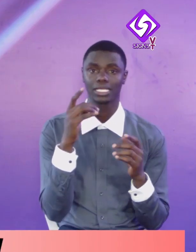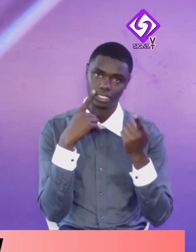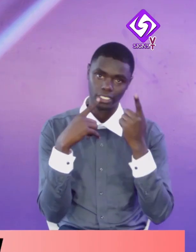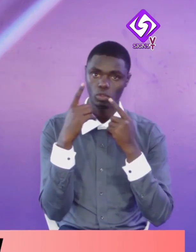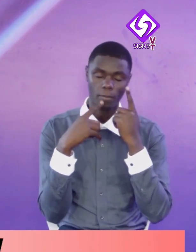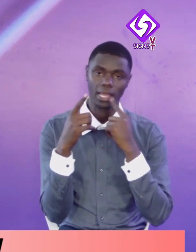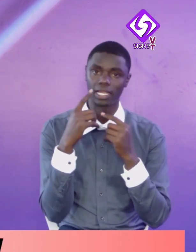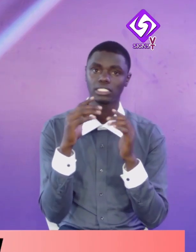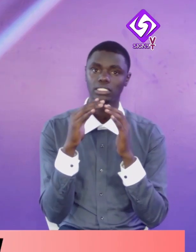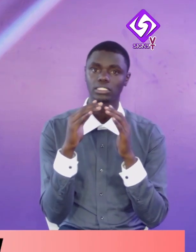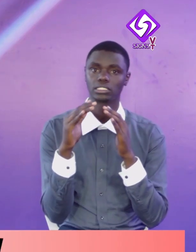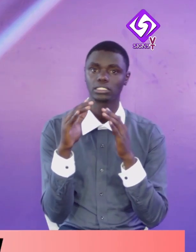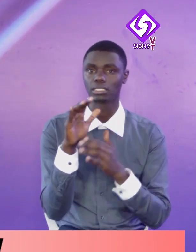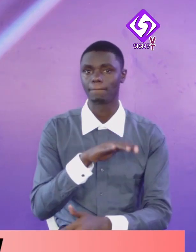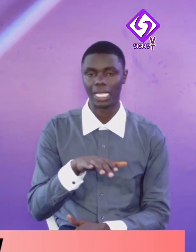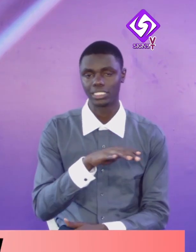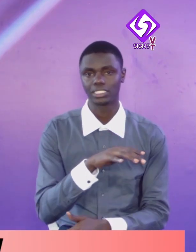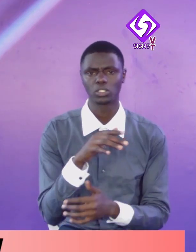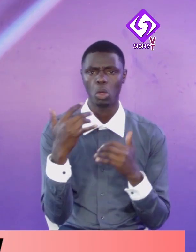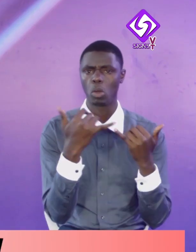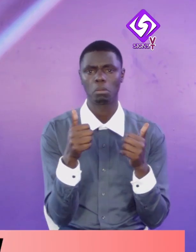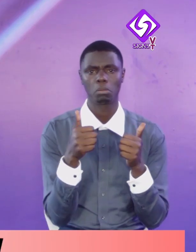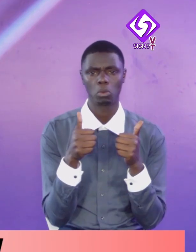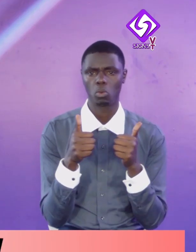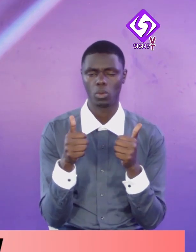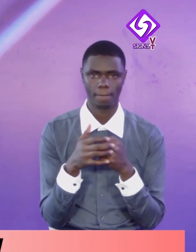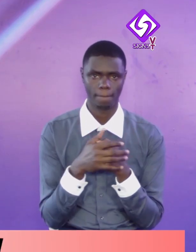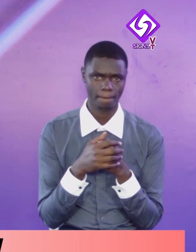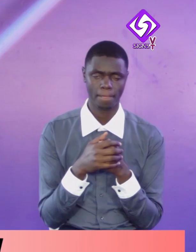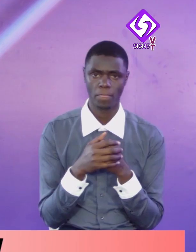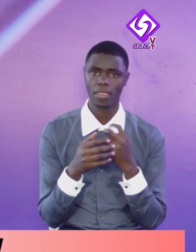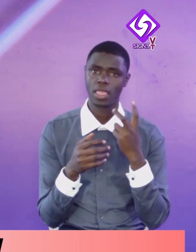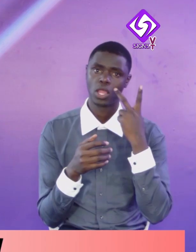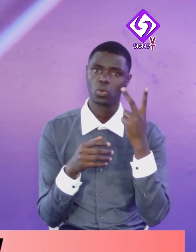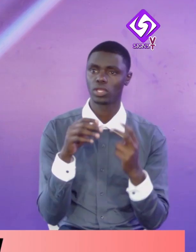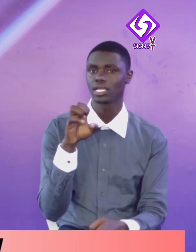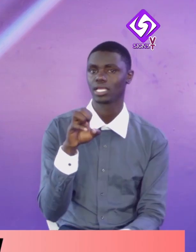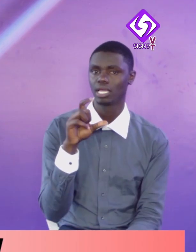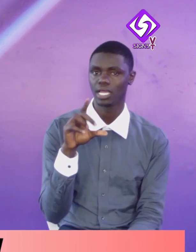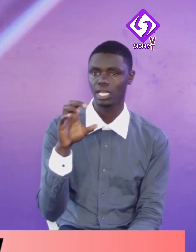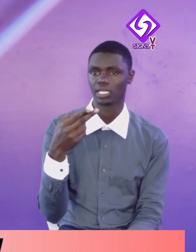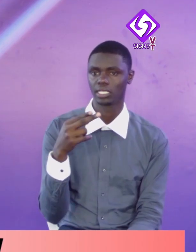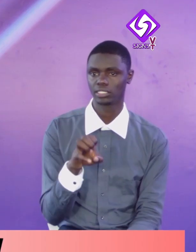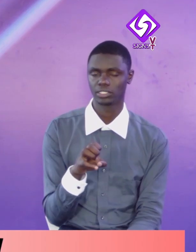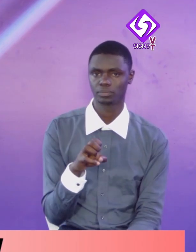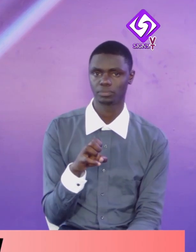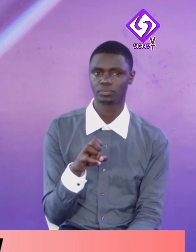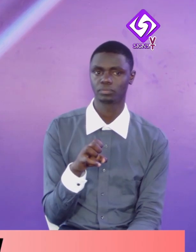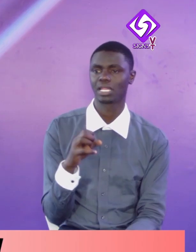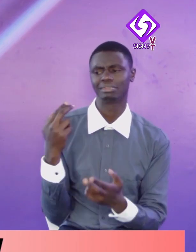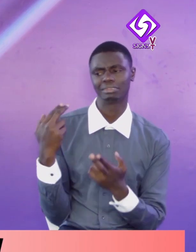Yeah. They are really playing so well. Yeah. And looking at Elche, their